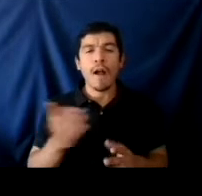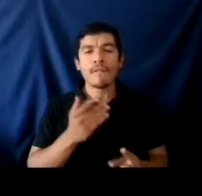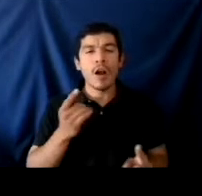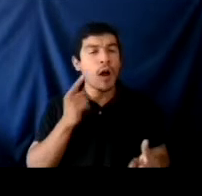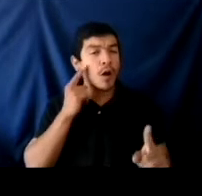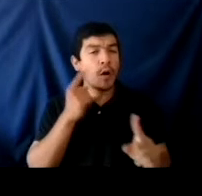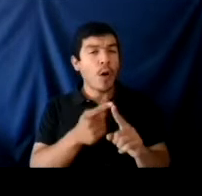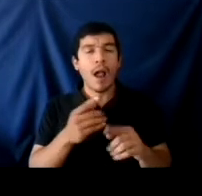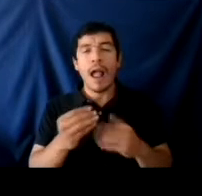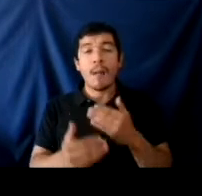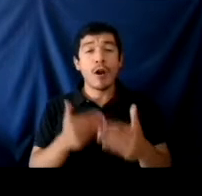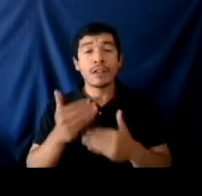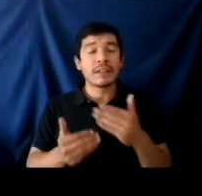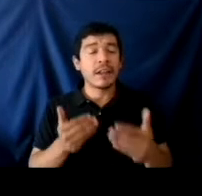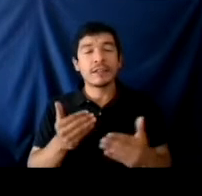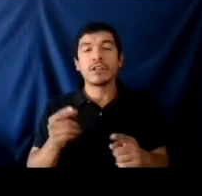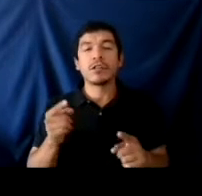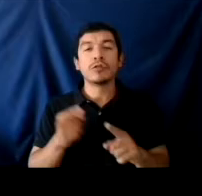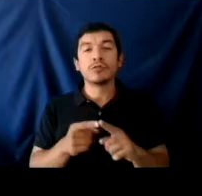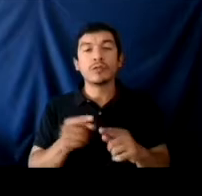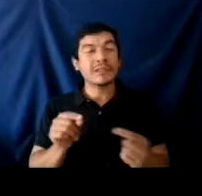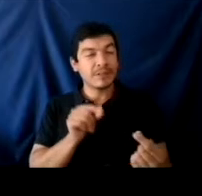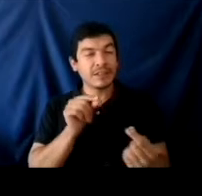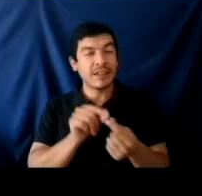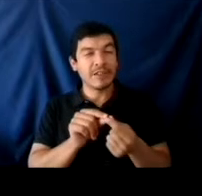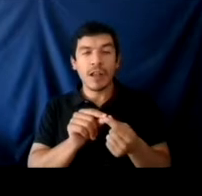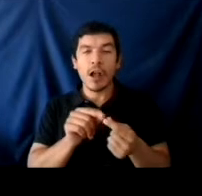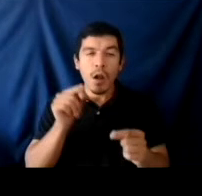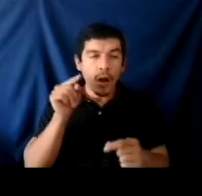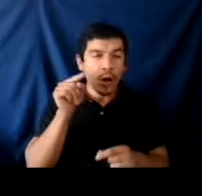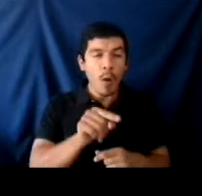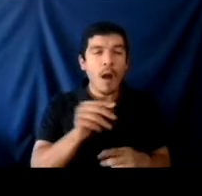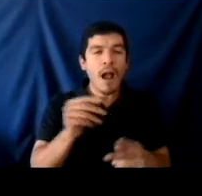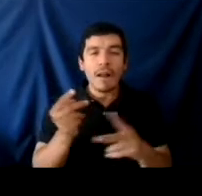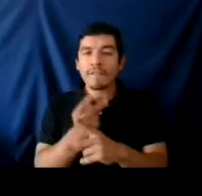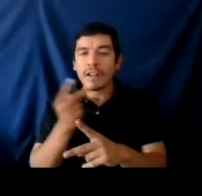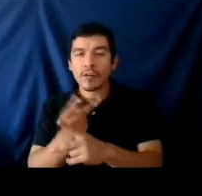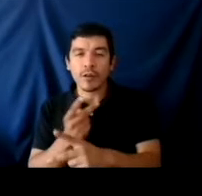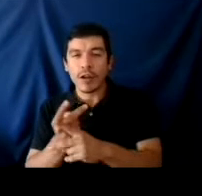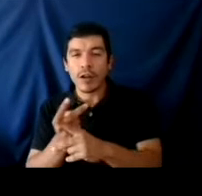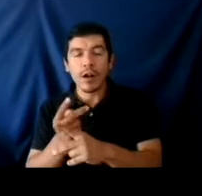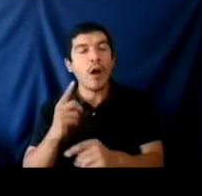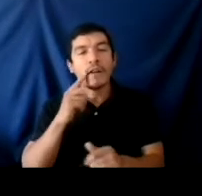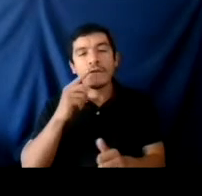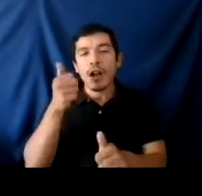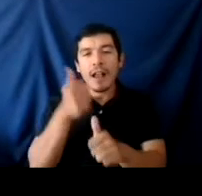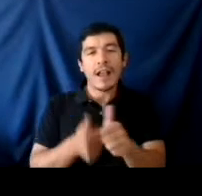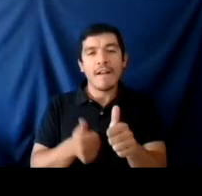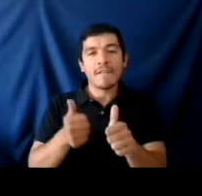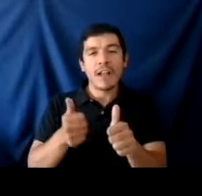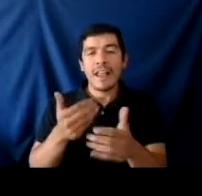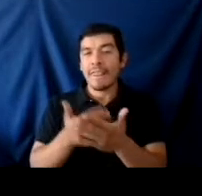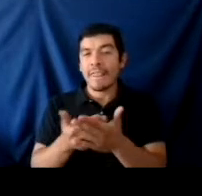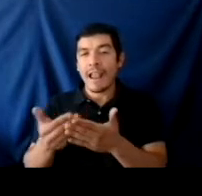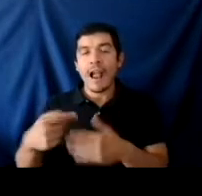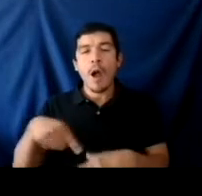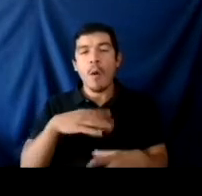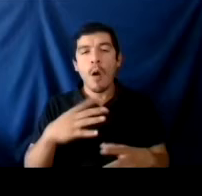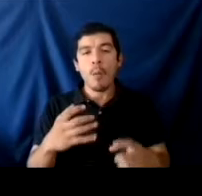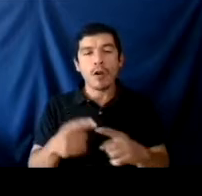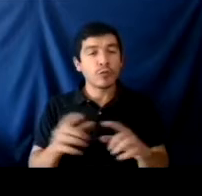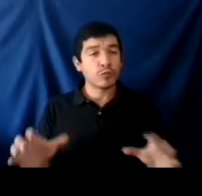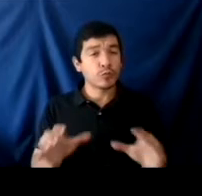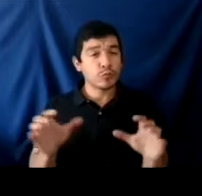planning process was to specifically go down and figure out for every single thing that we want to